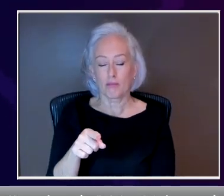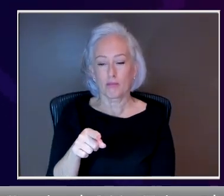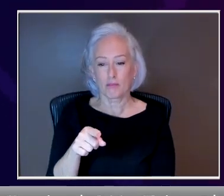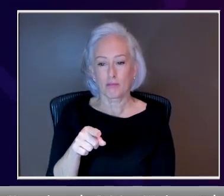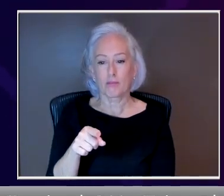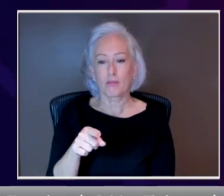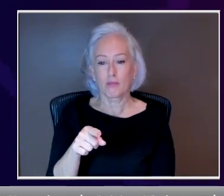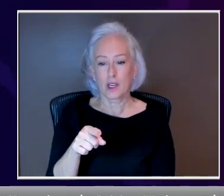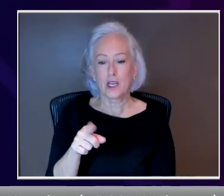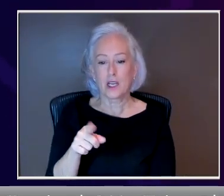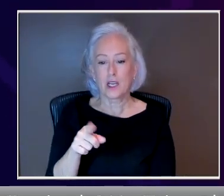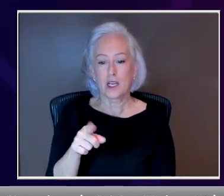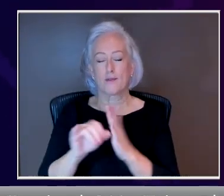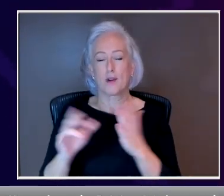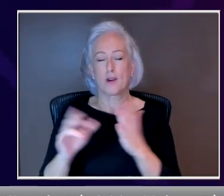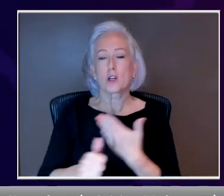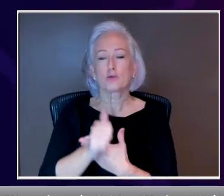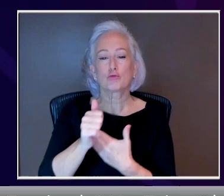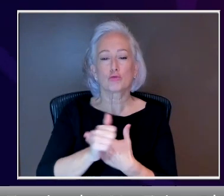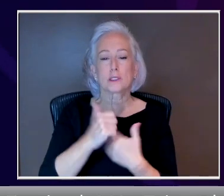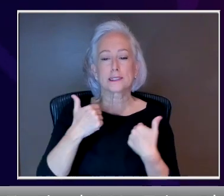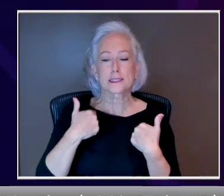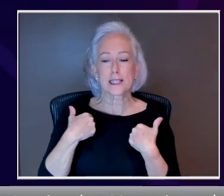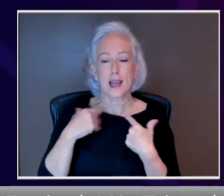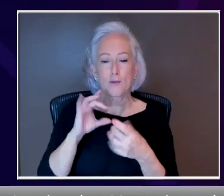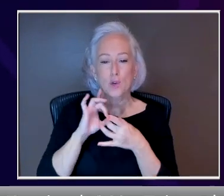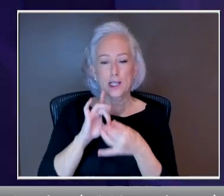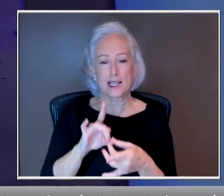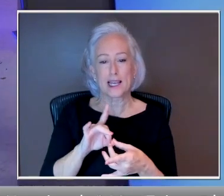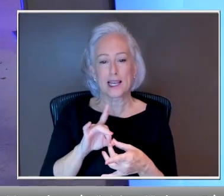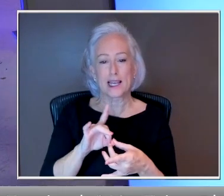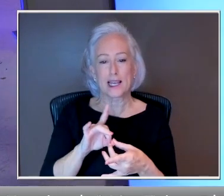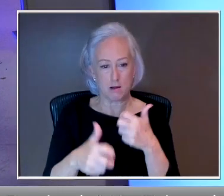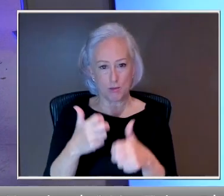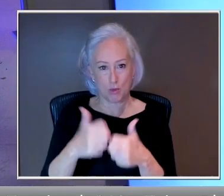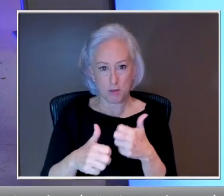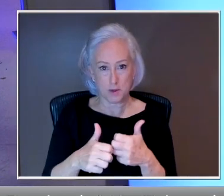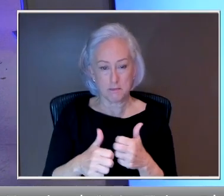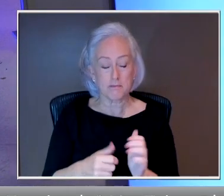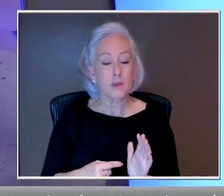identify the risks associated with this, okay? First of all, sometimes the EKG